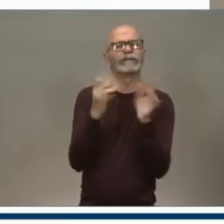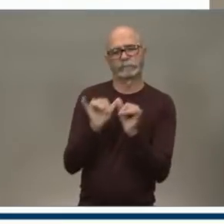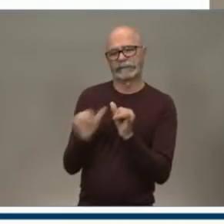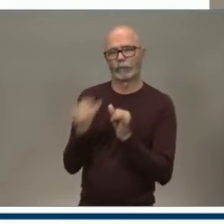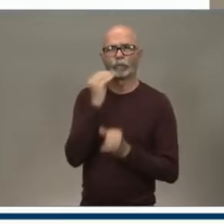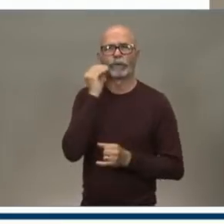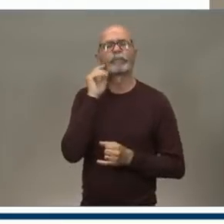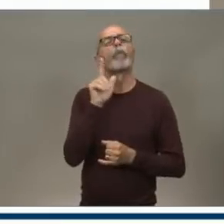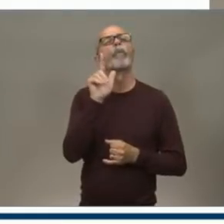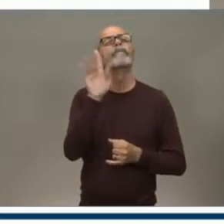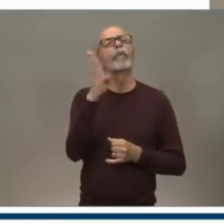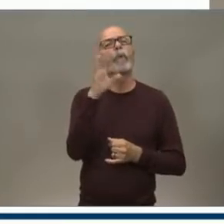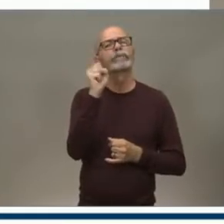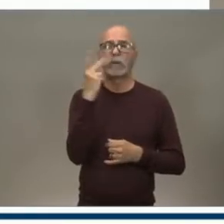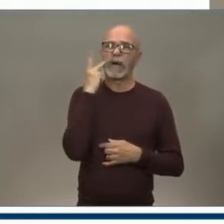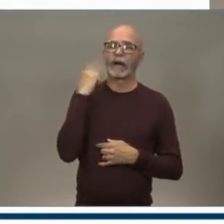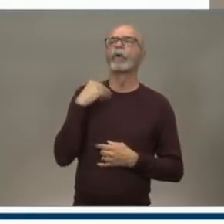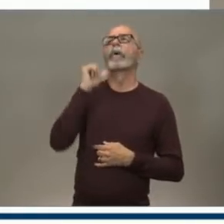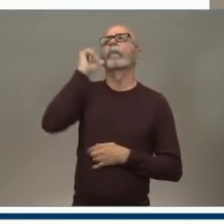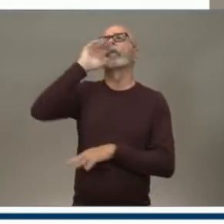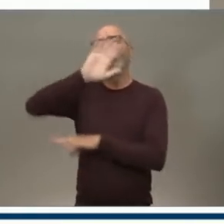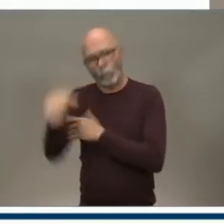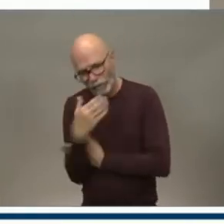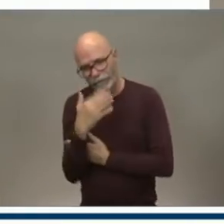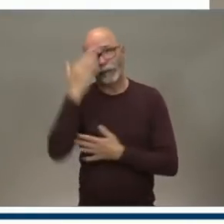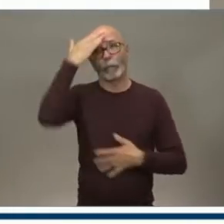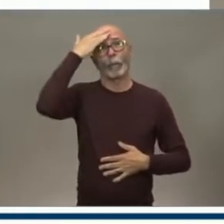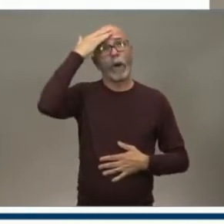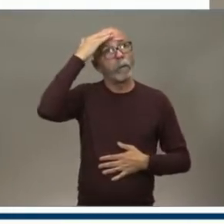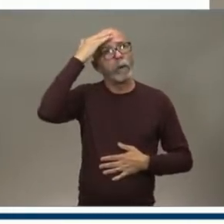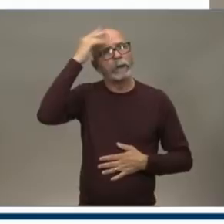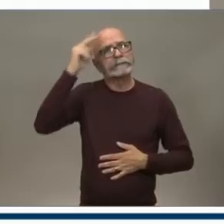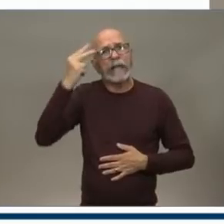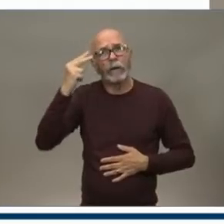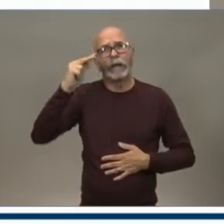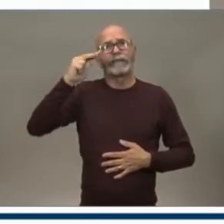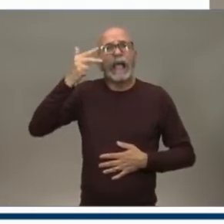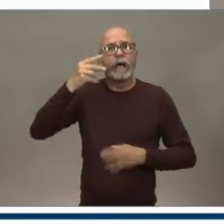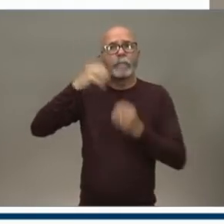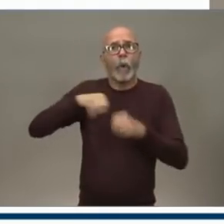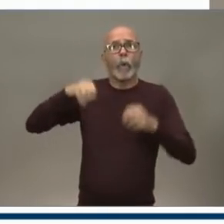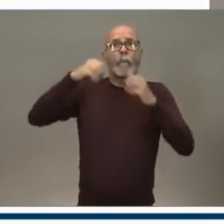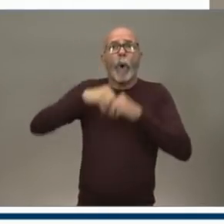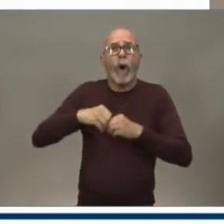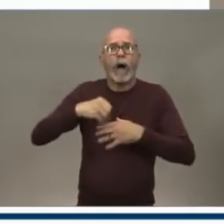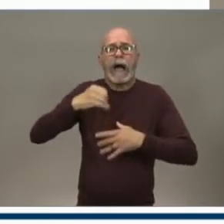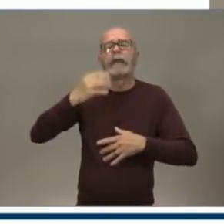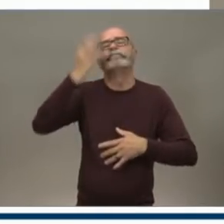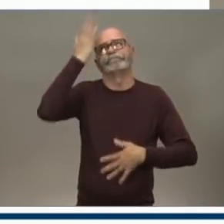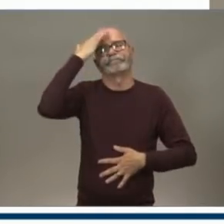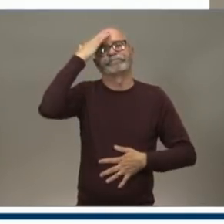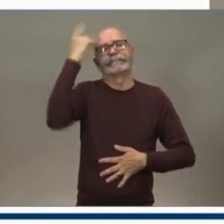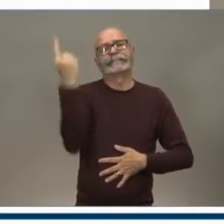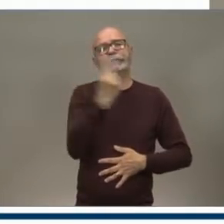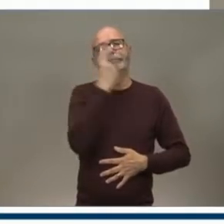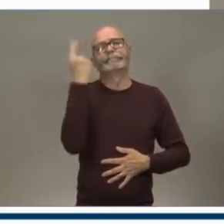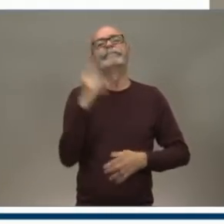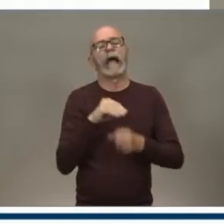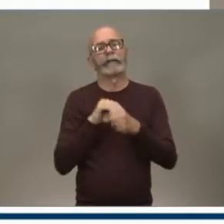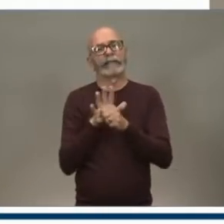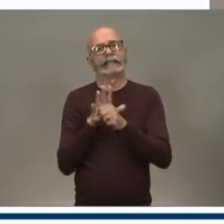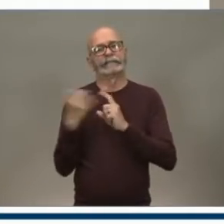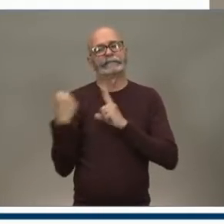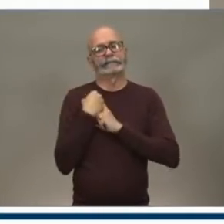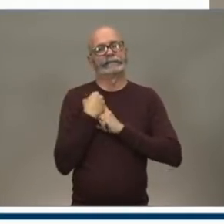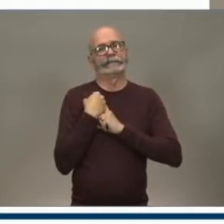that evolves. Because if you have COVID, it's likely going to progress and add another symptom. If you don't, then maybe your one symptom